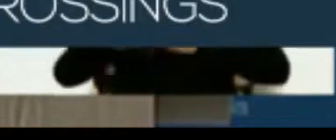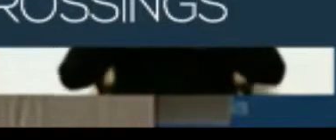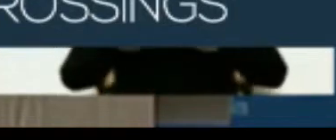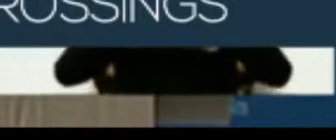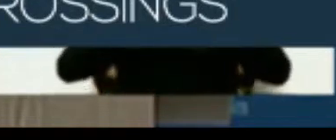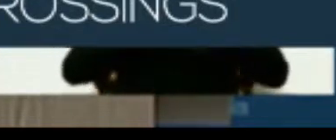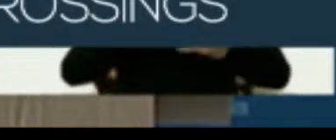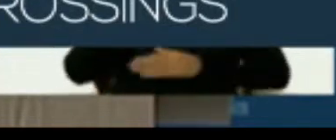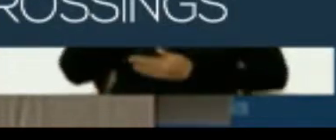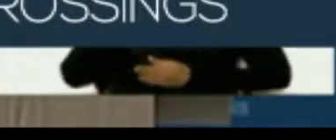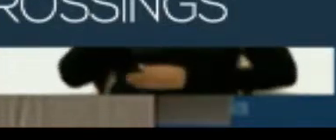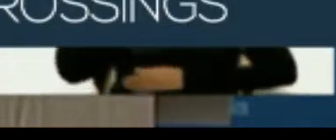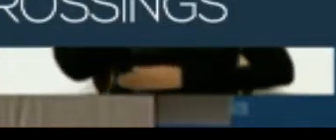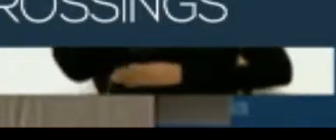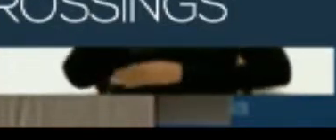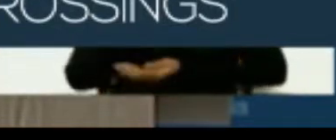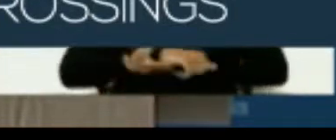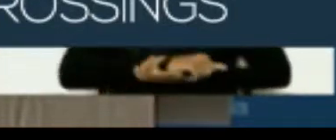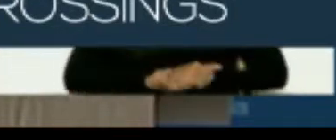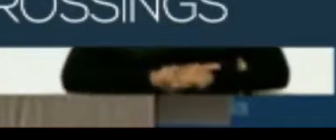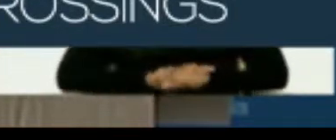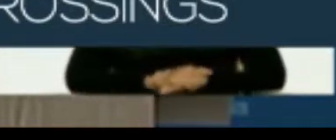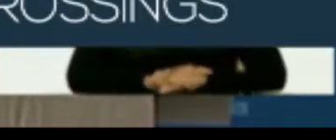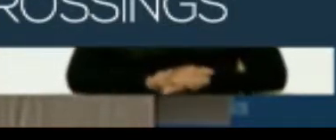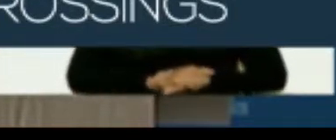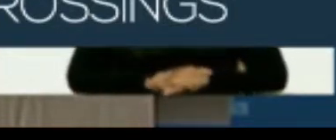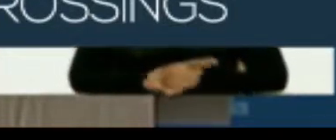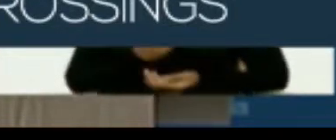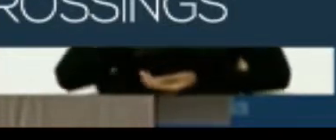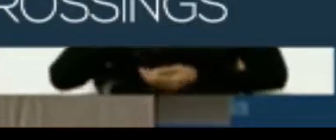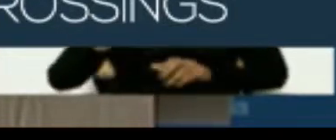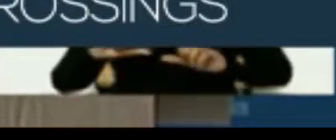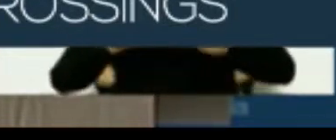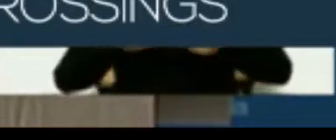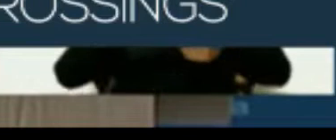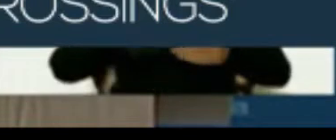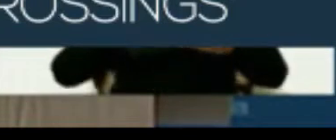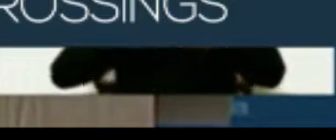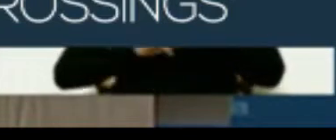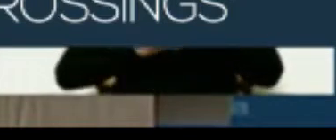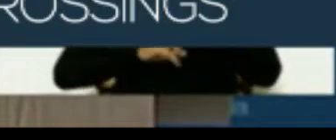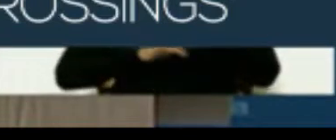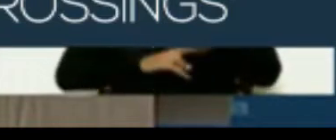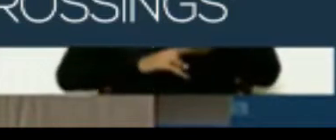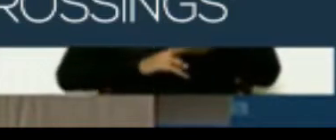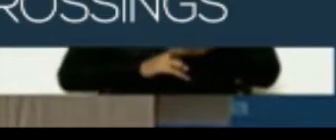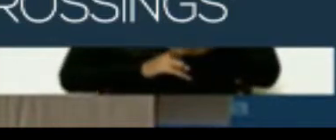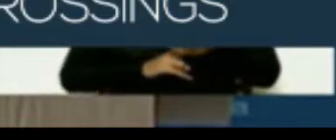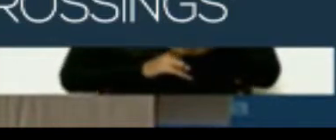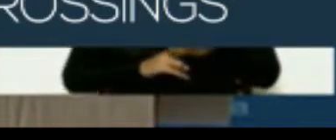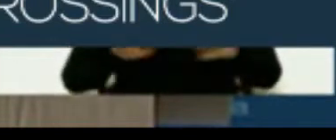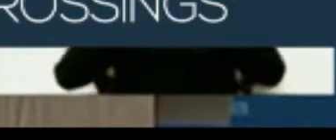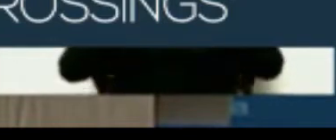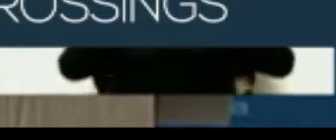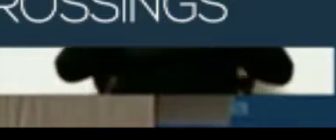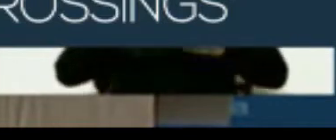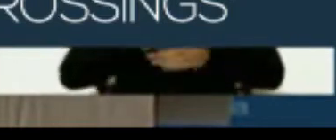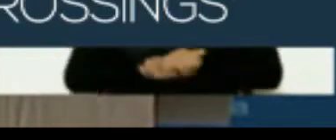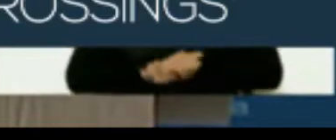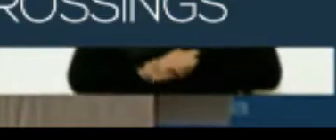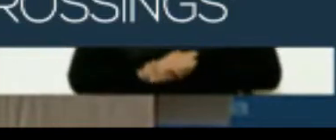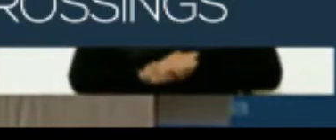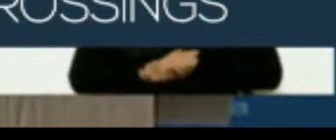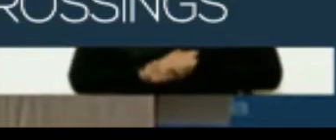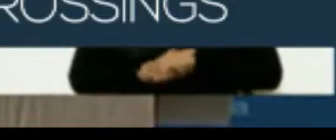and careful to find illegal crossings. We have seen a decrease in the transit of travelers from Europe, but in the case of Colombia, it